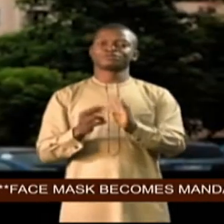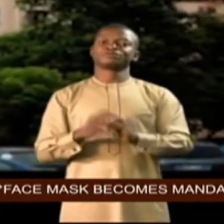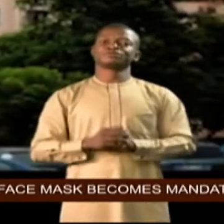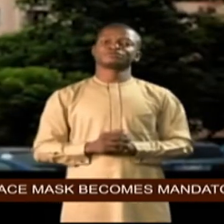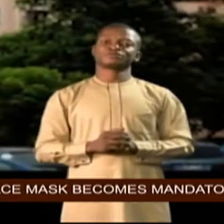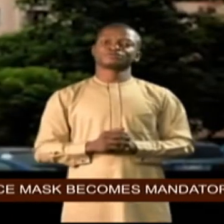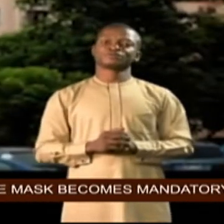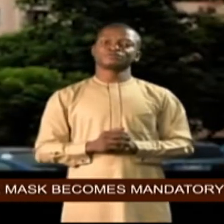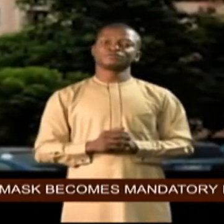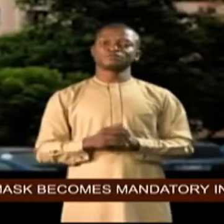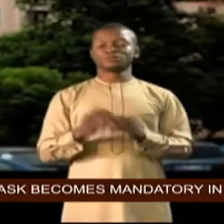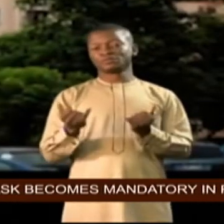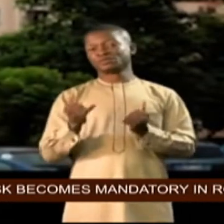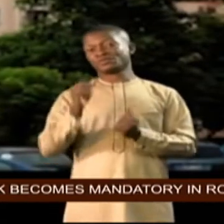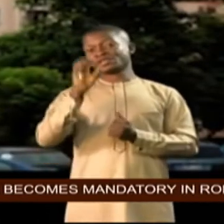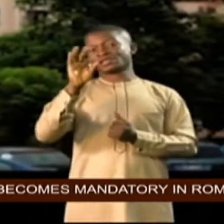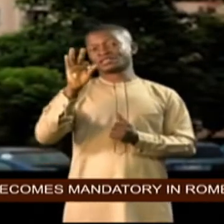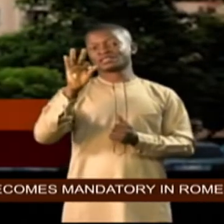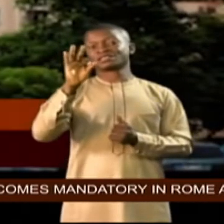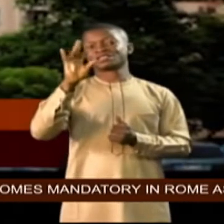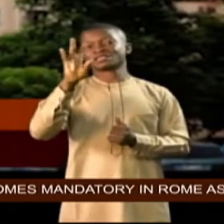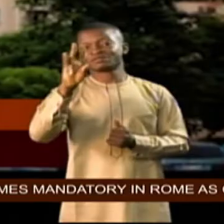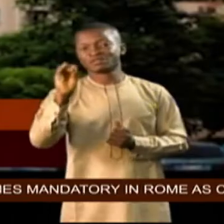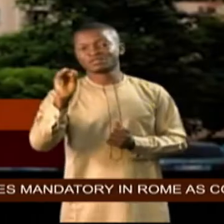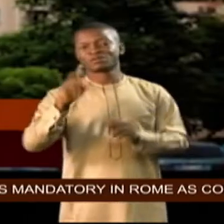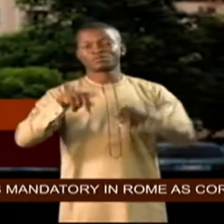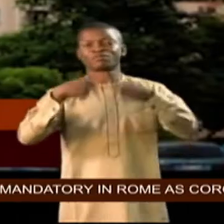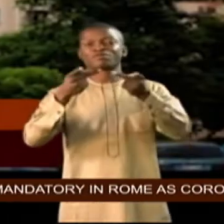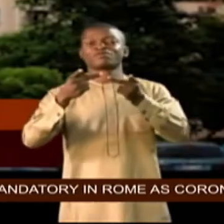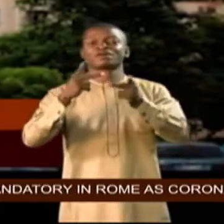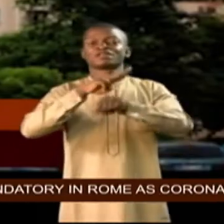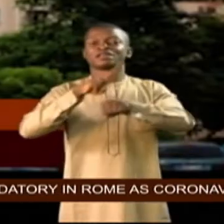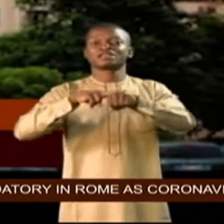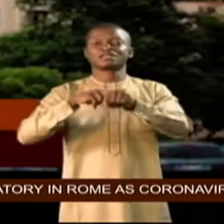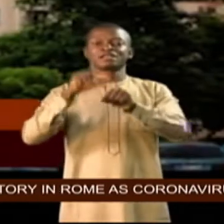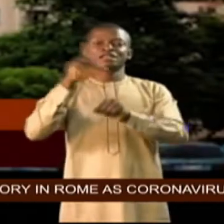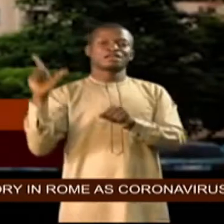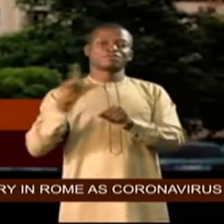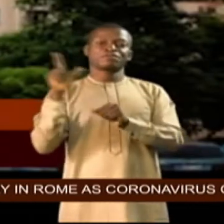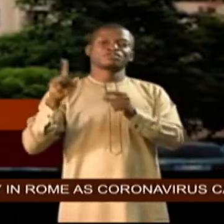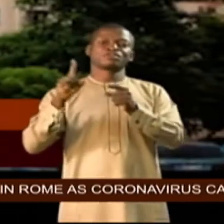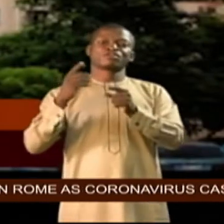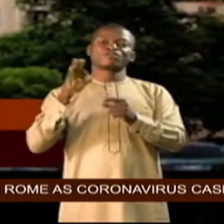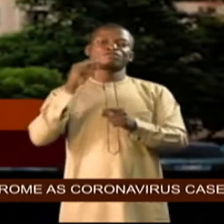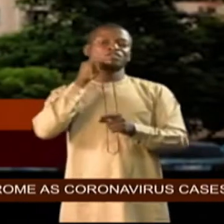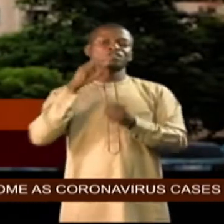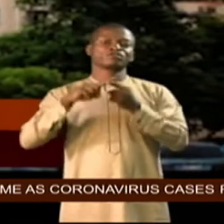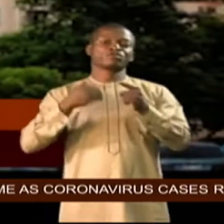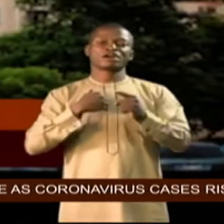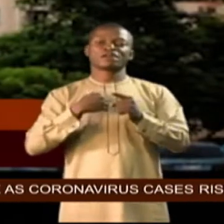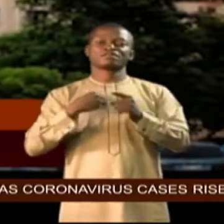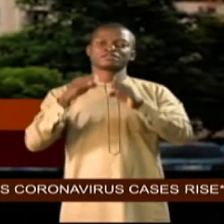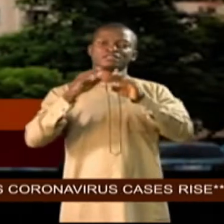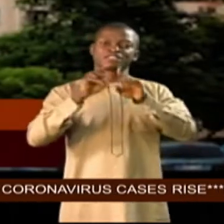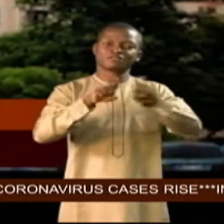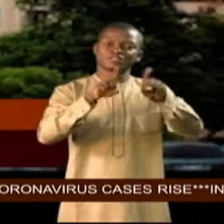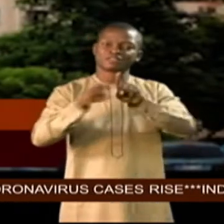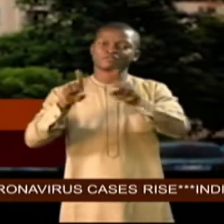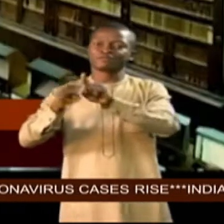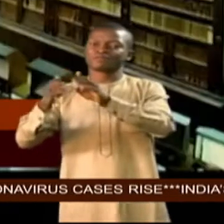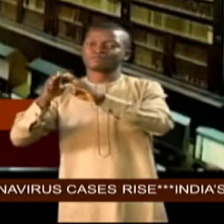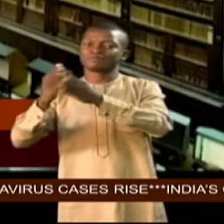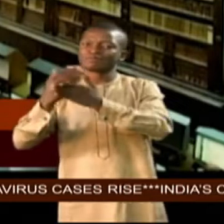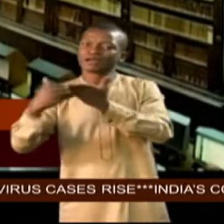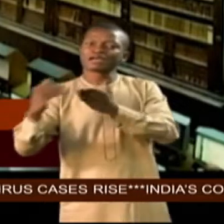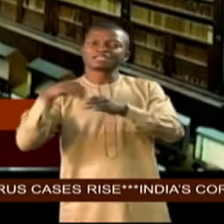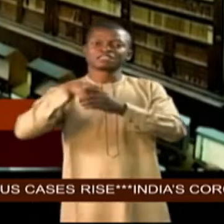Library Decree of 1970 provides for the National Library of Nigeria to have branches in the 36 states of the Federation to ease